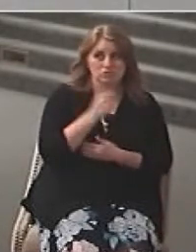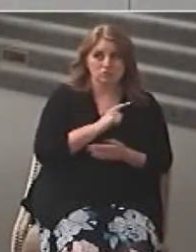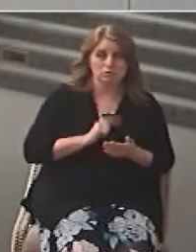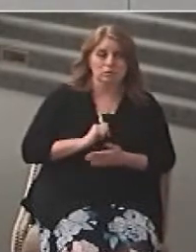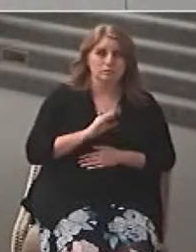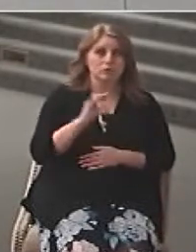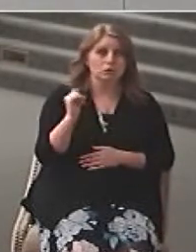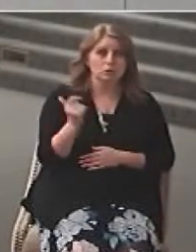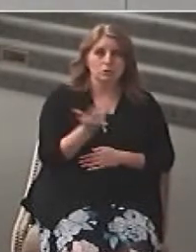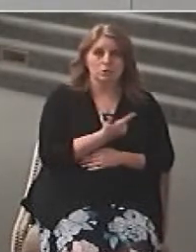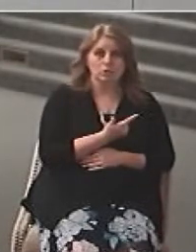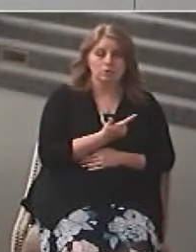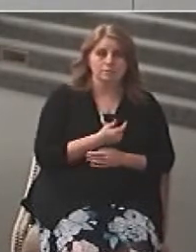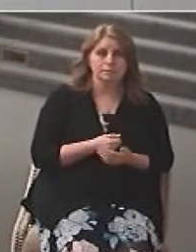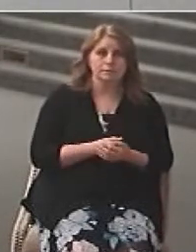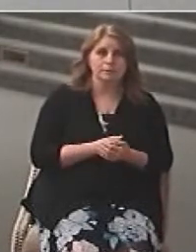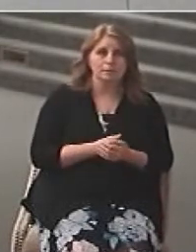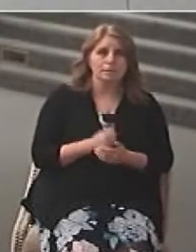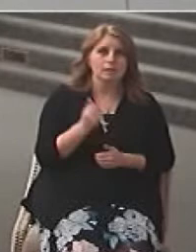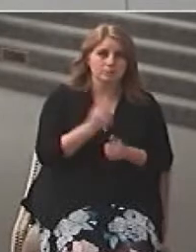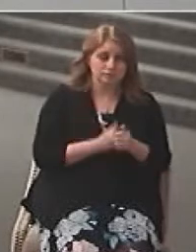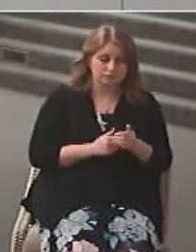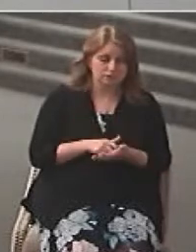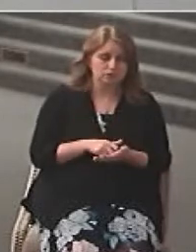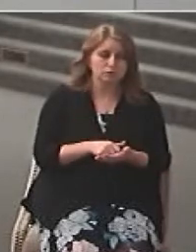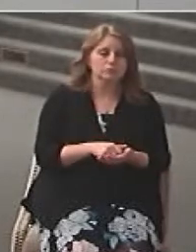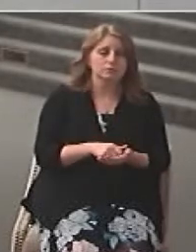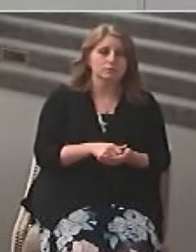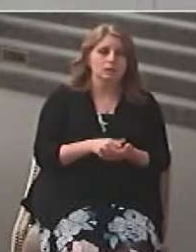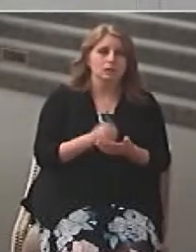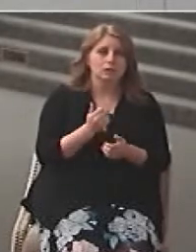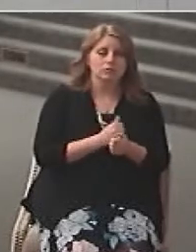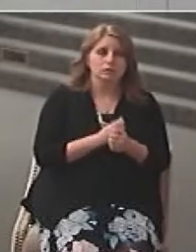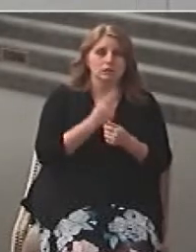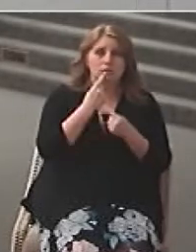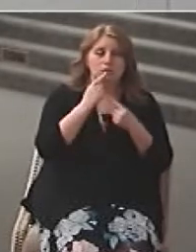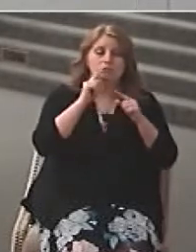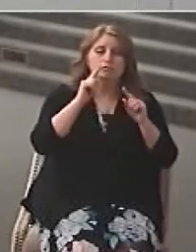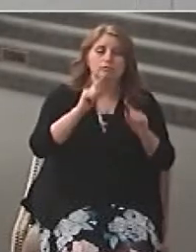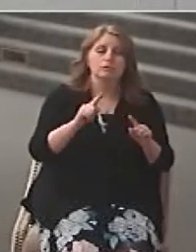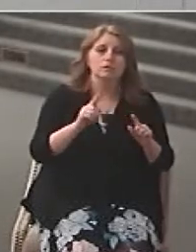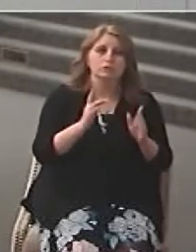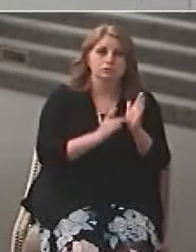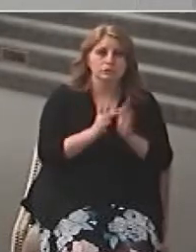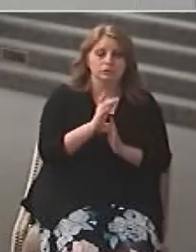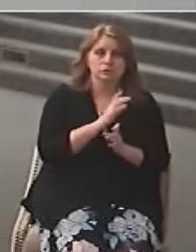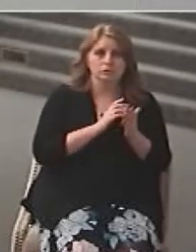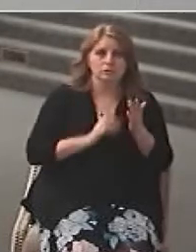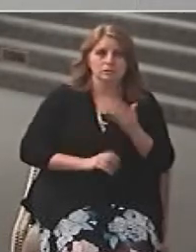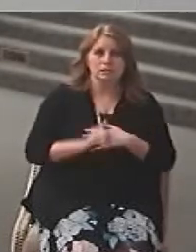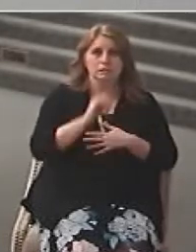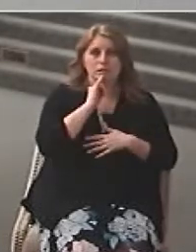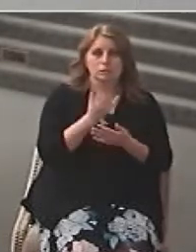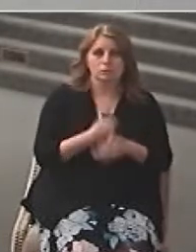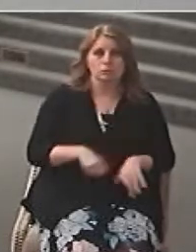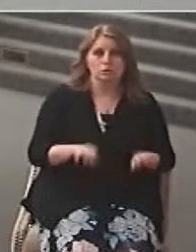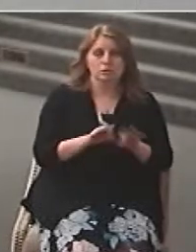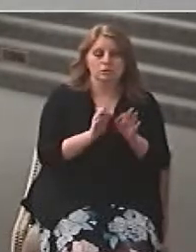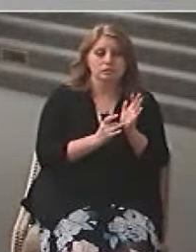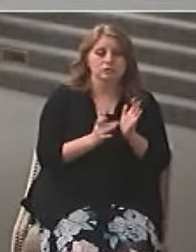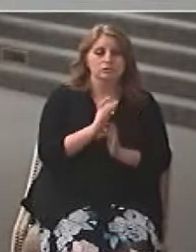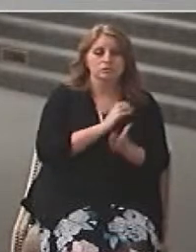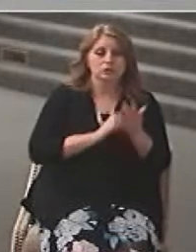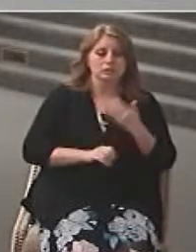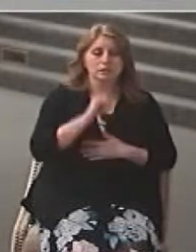all. Eventually, every knee is going to bow and every tongue is going to confess that Jesus Christ is worthy. Jesus Christ